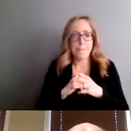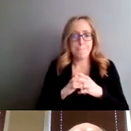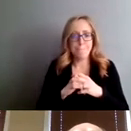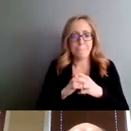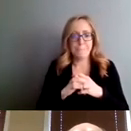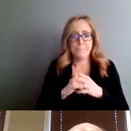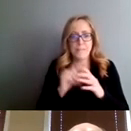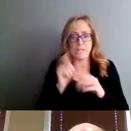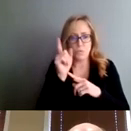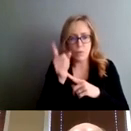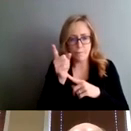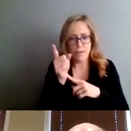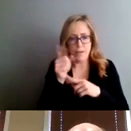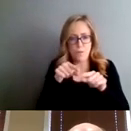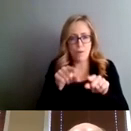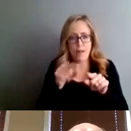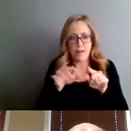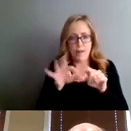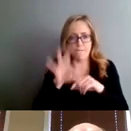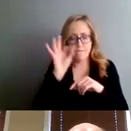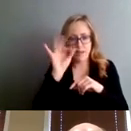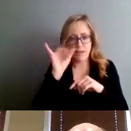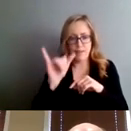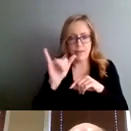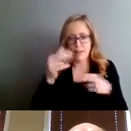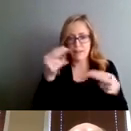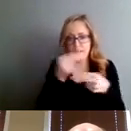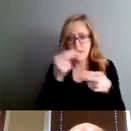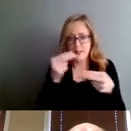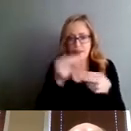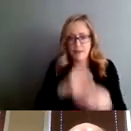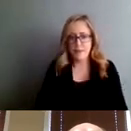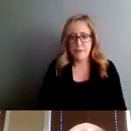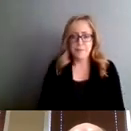bear with me for a moment while I return to that slide.